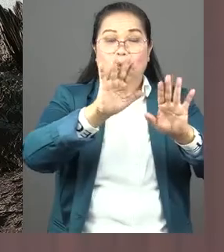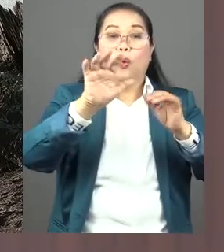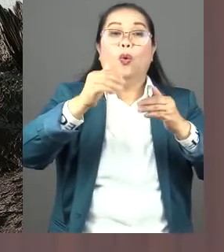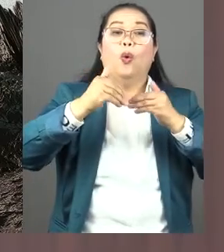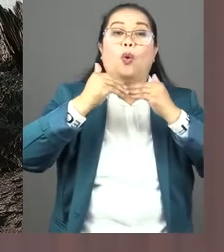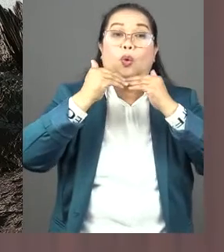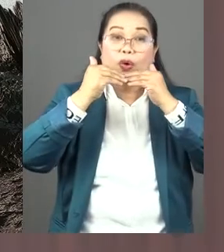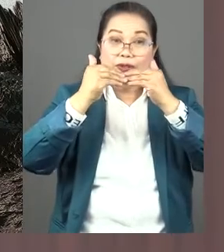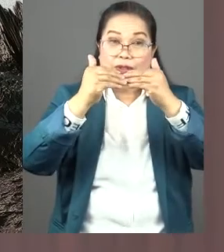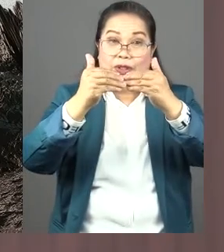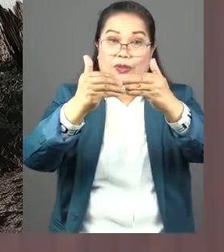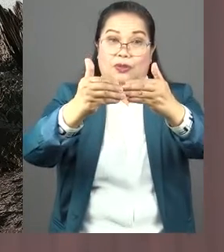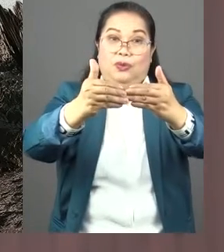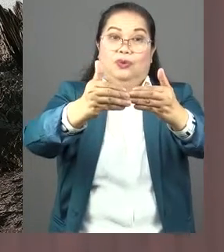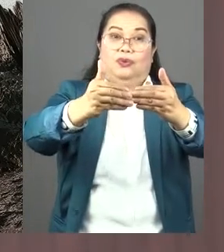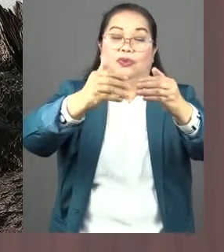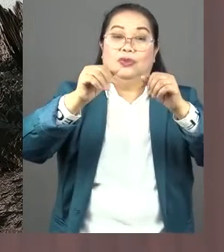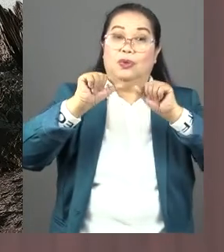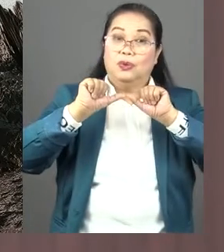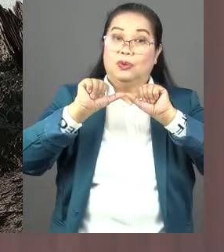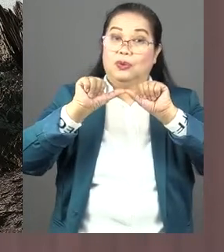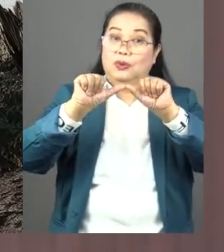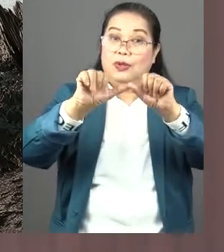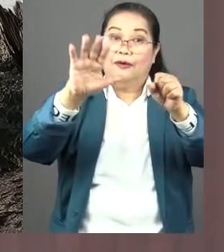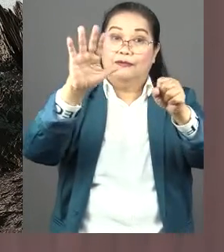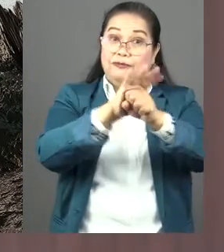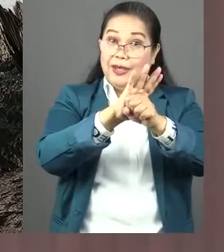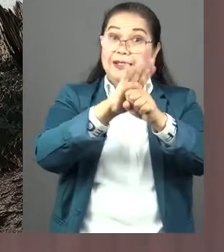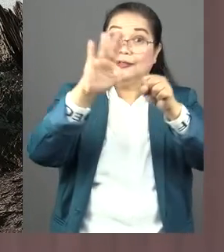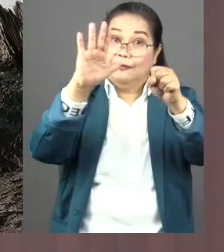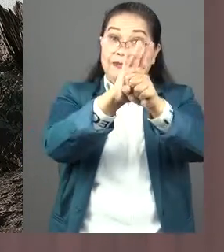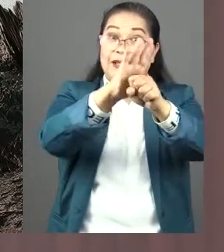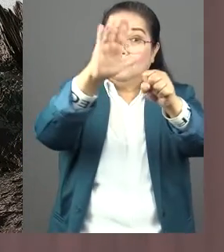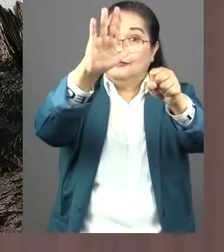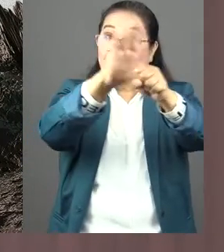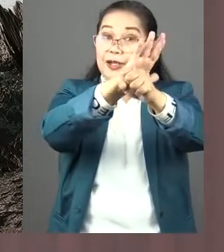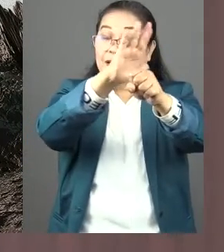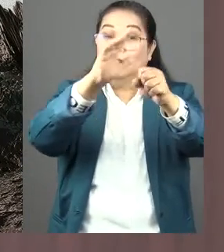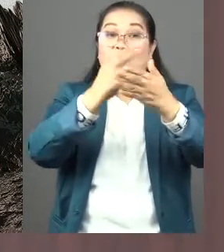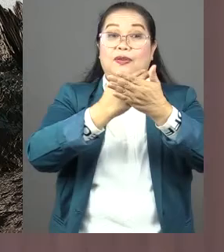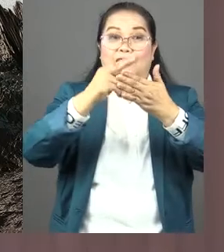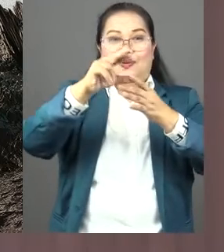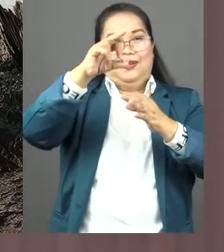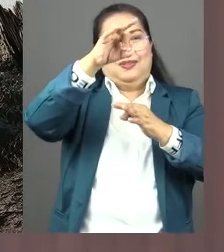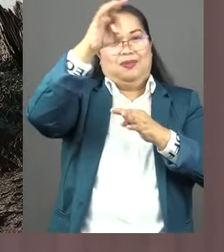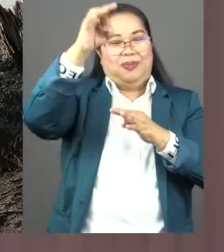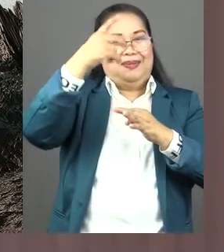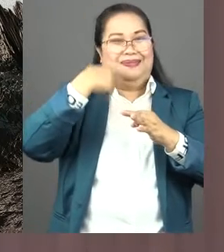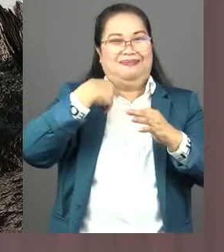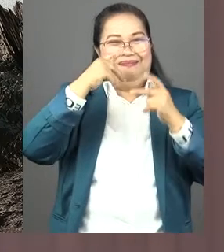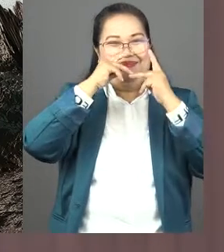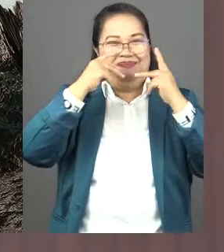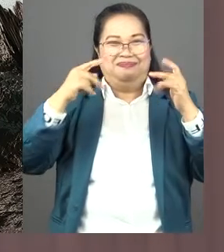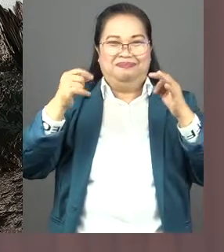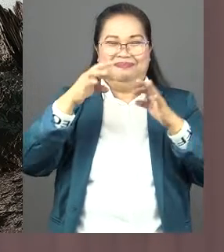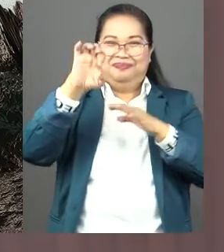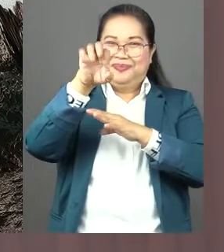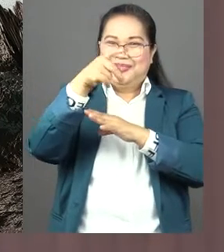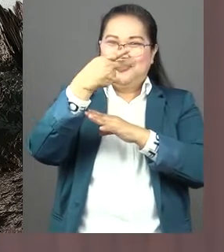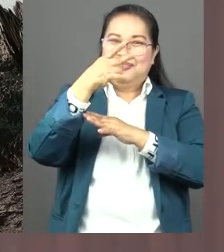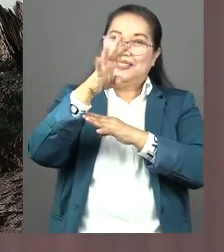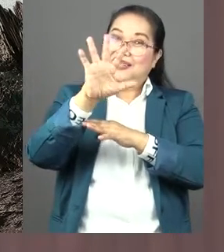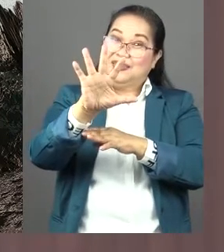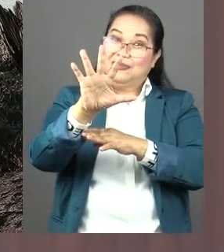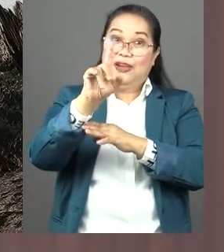continuous thing. Keep being filled with the Holy Spirit. Now remember our passage in Ephesians 5:1, which